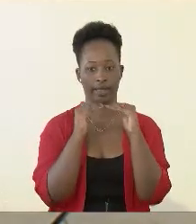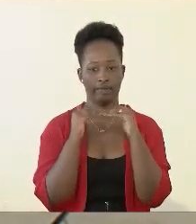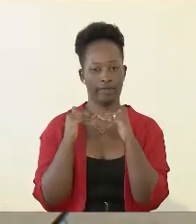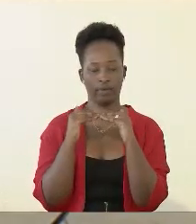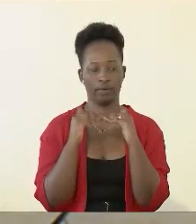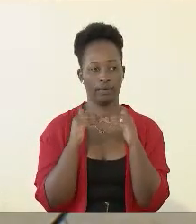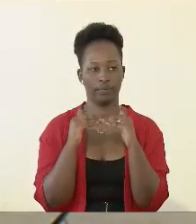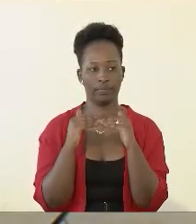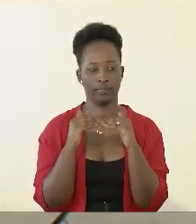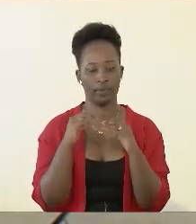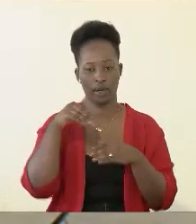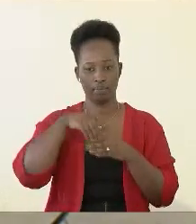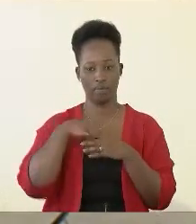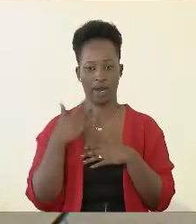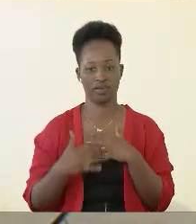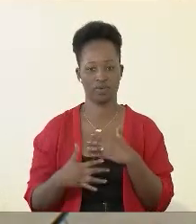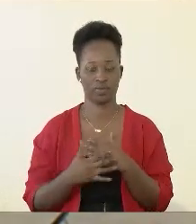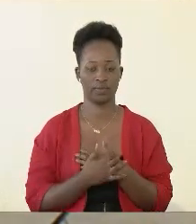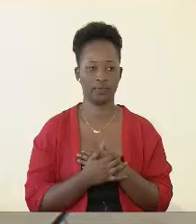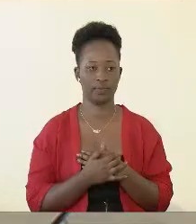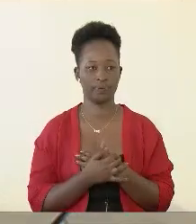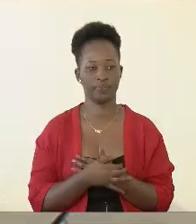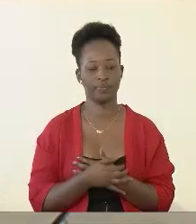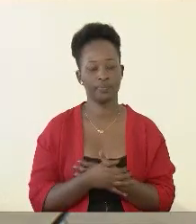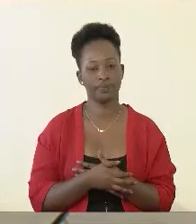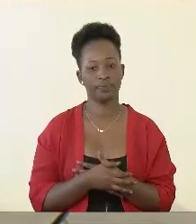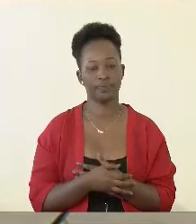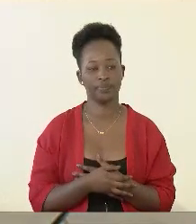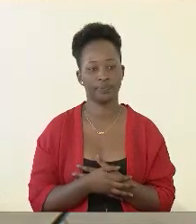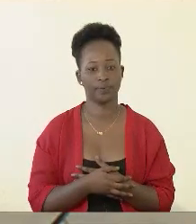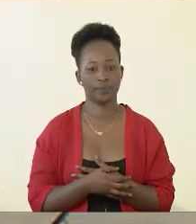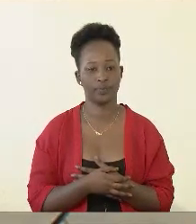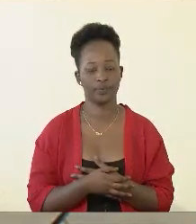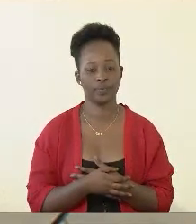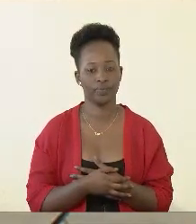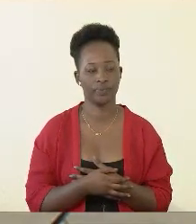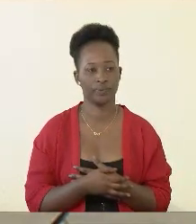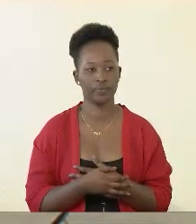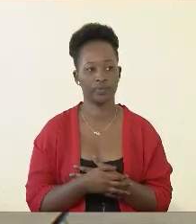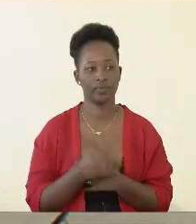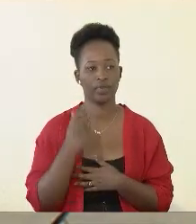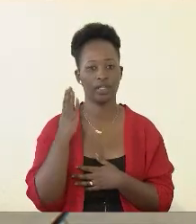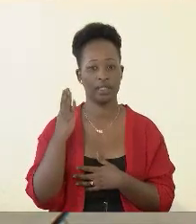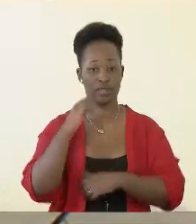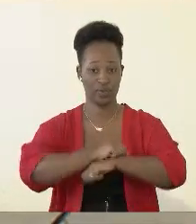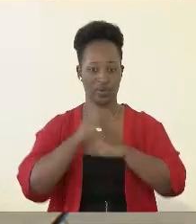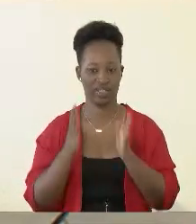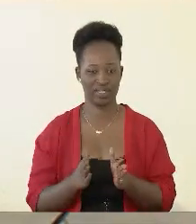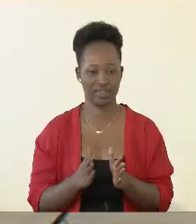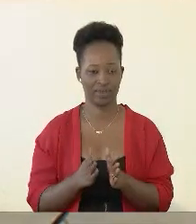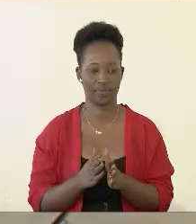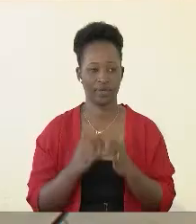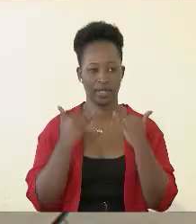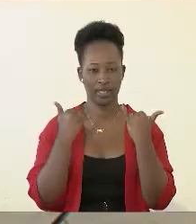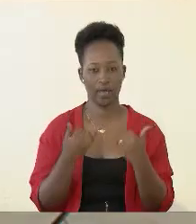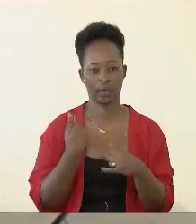level in the blood. All right? They are students. Let